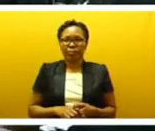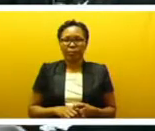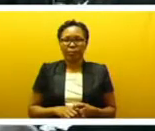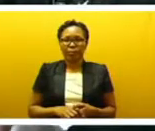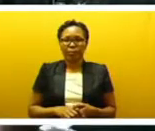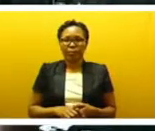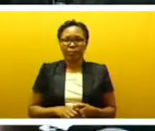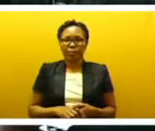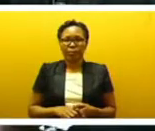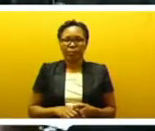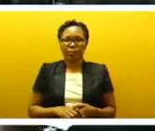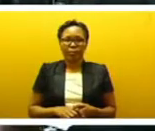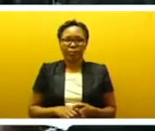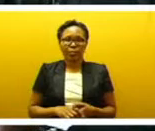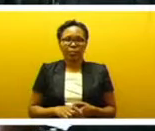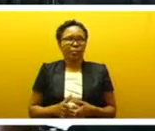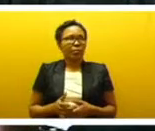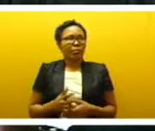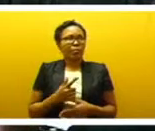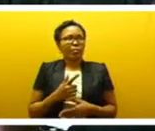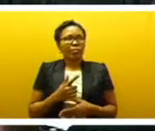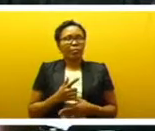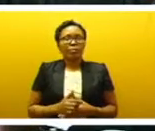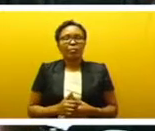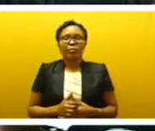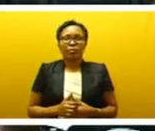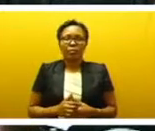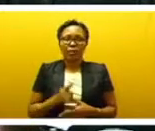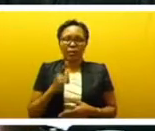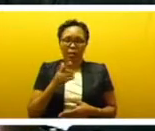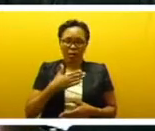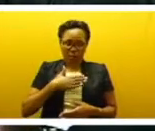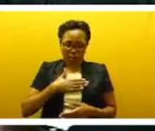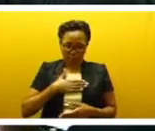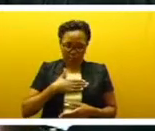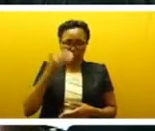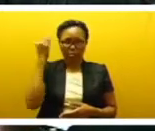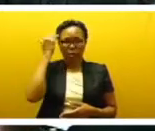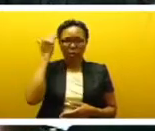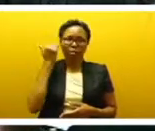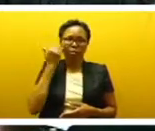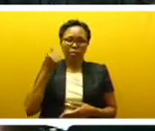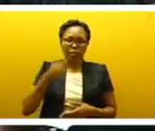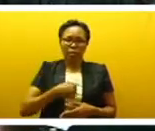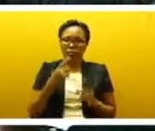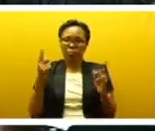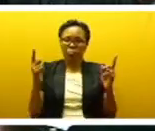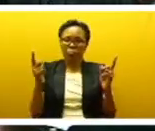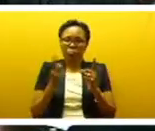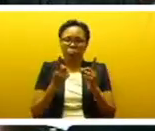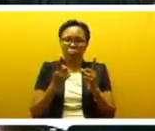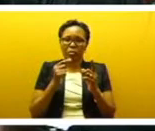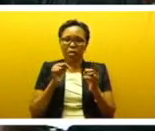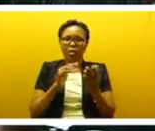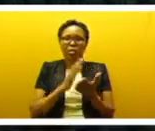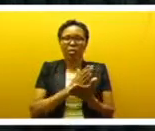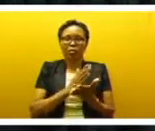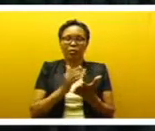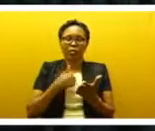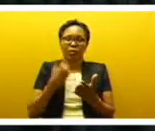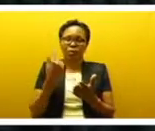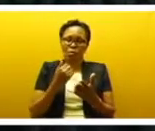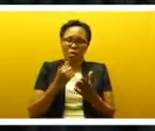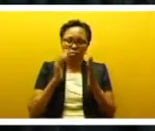If it may please Your Ladyship, this Honorable Court, I will be brief in this part. I will cover only 3